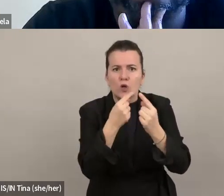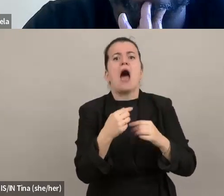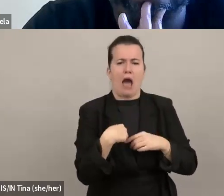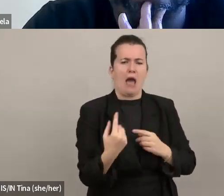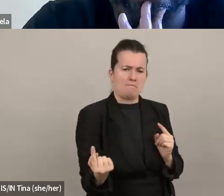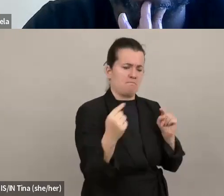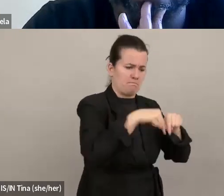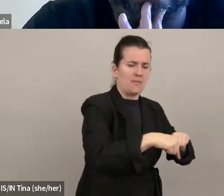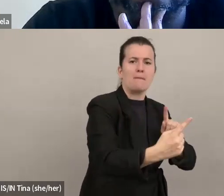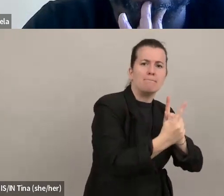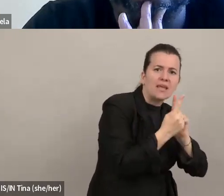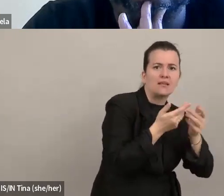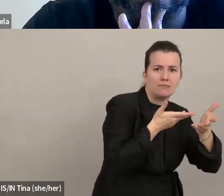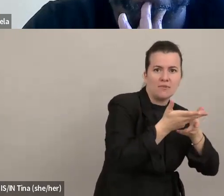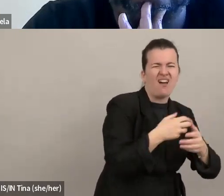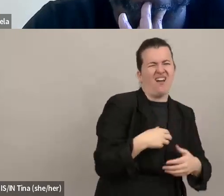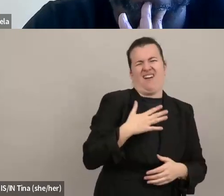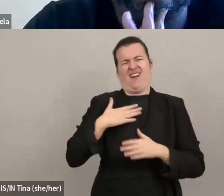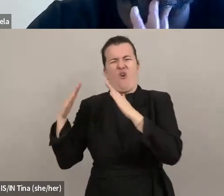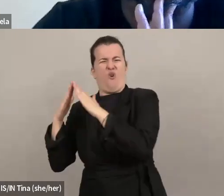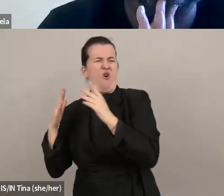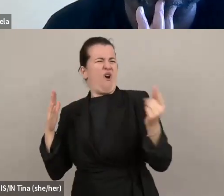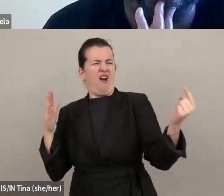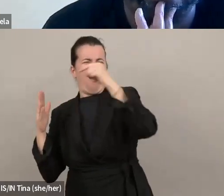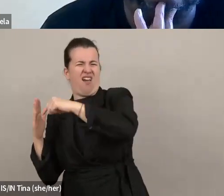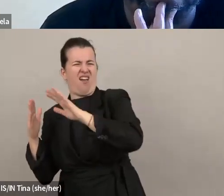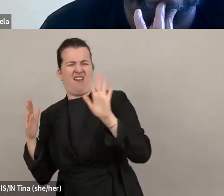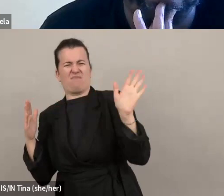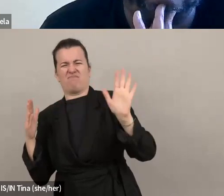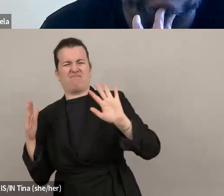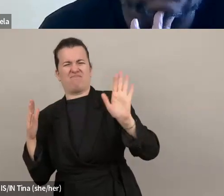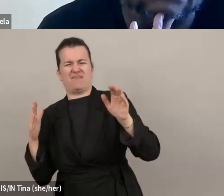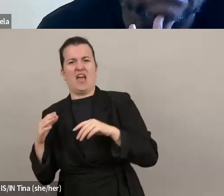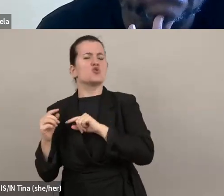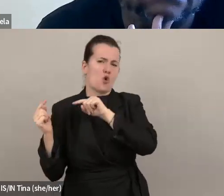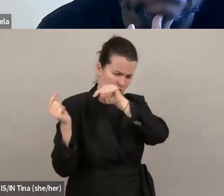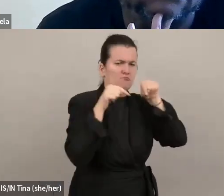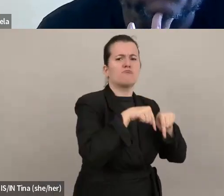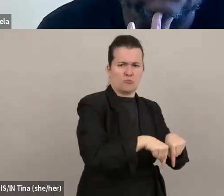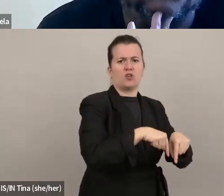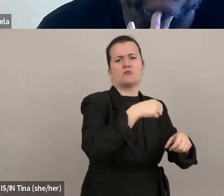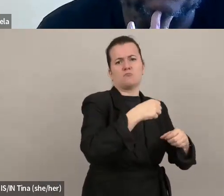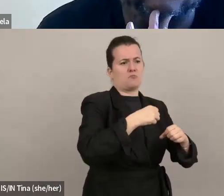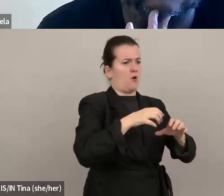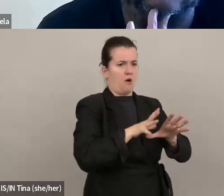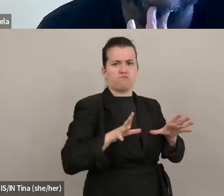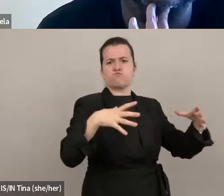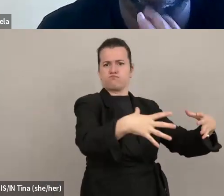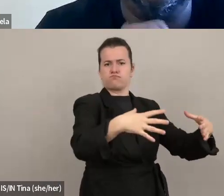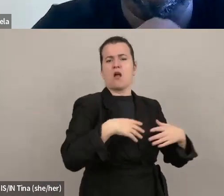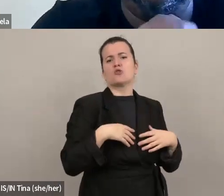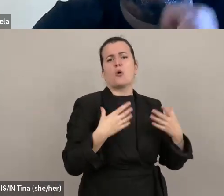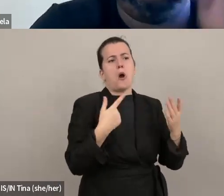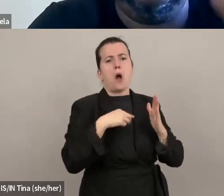whatever parcels. So I just go to a co-working space, become a member of that, and